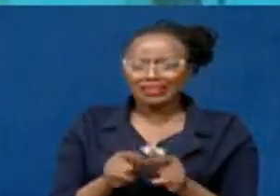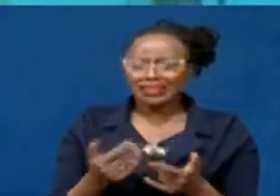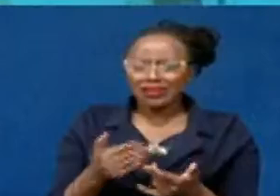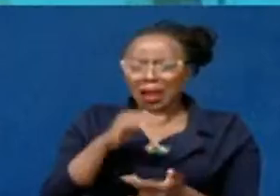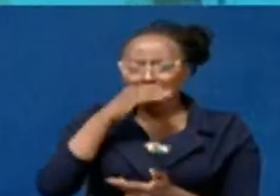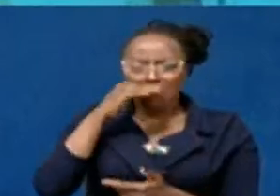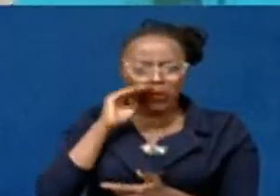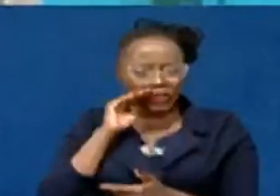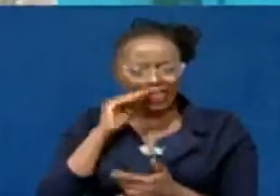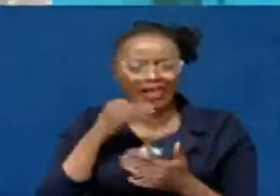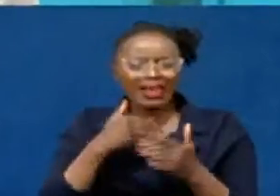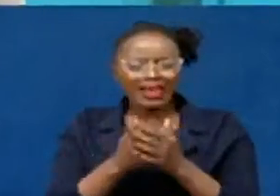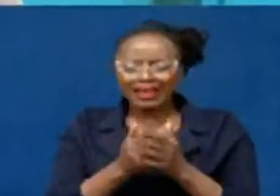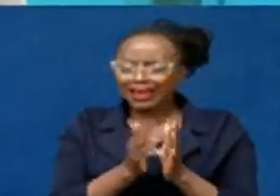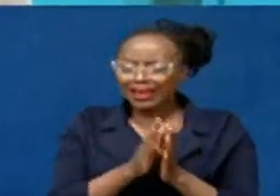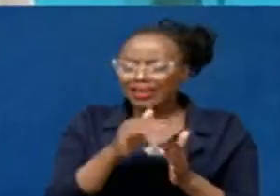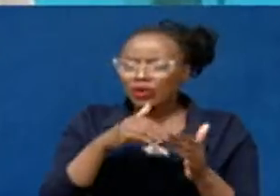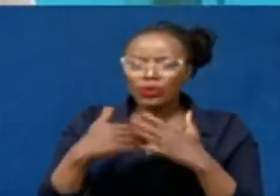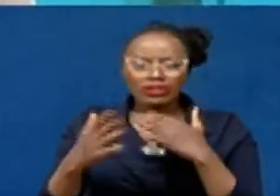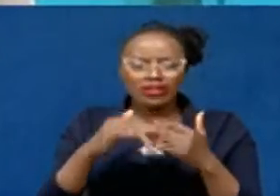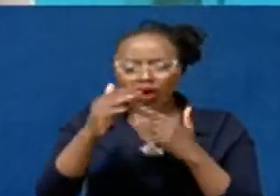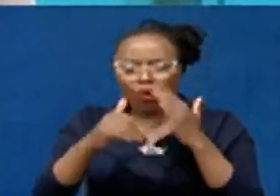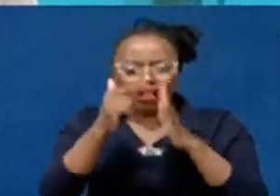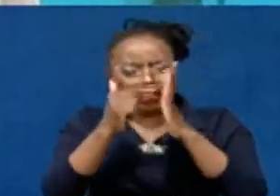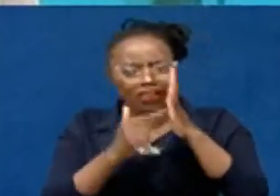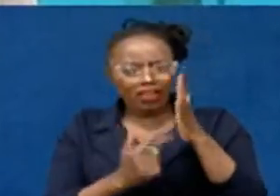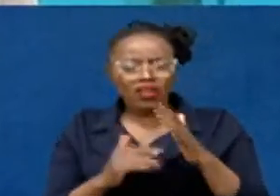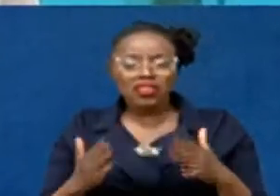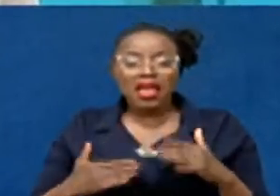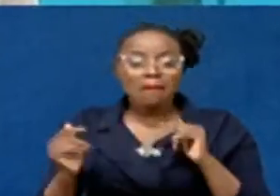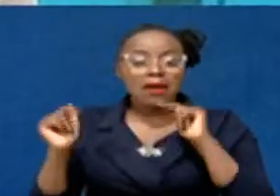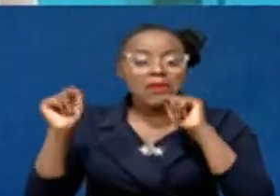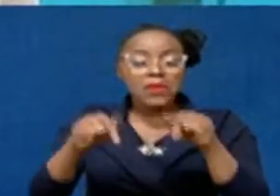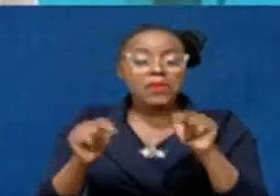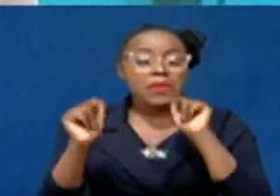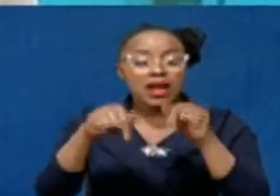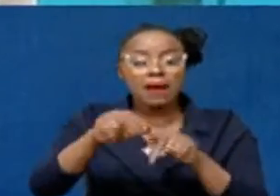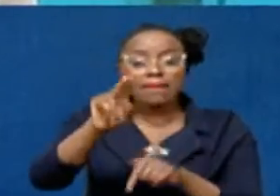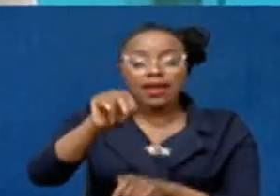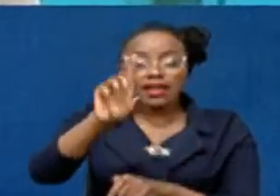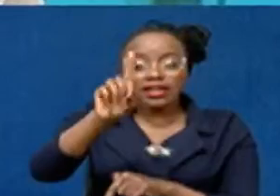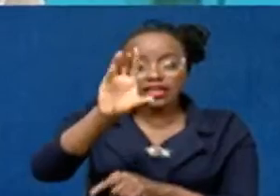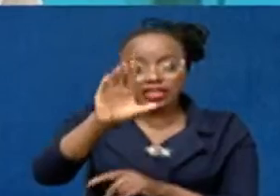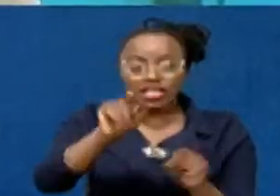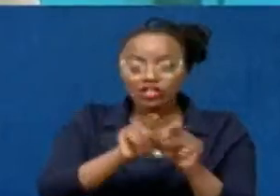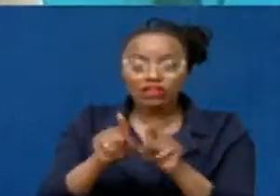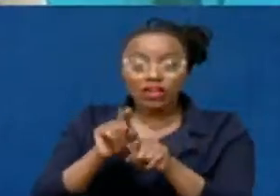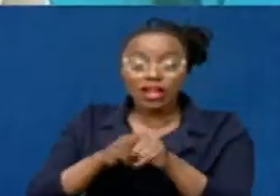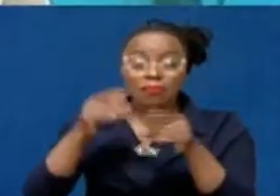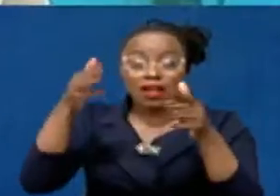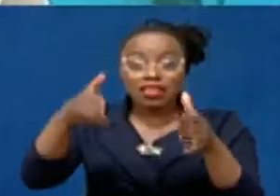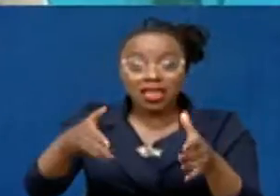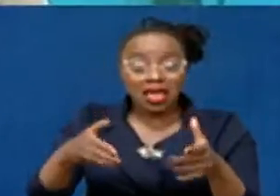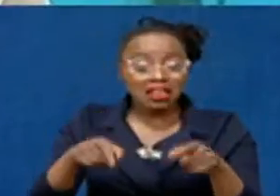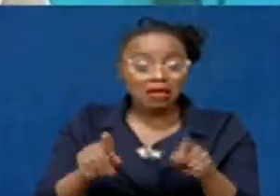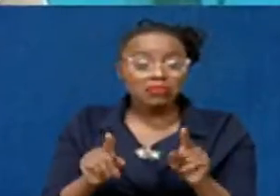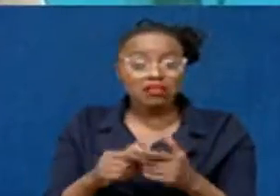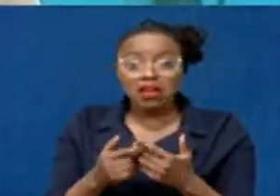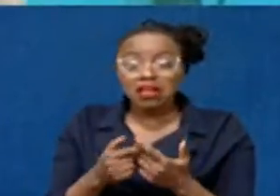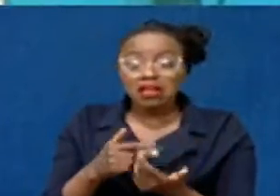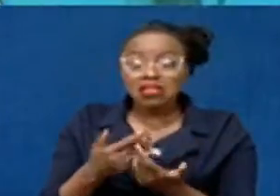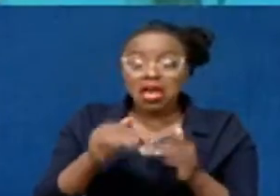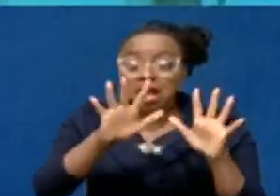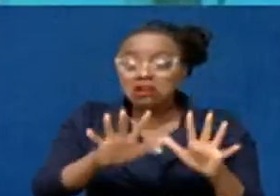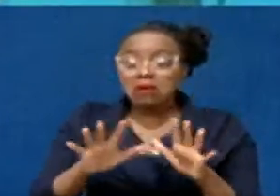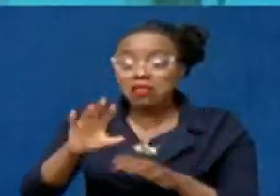know, Musalia's and whatever, and yet they happily attend all these NDCs, and when they are there, they don't promote their